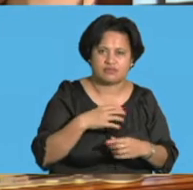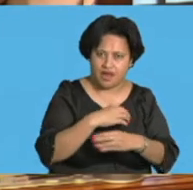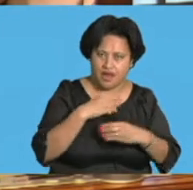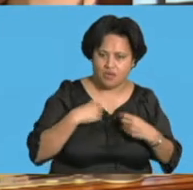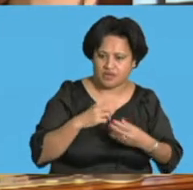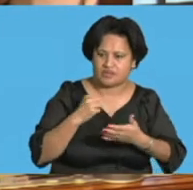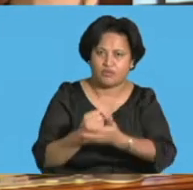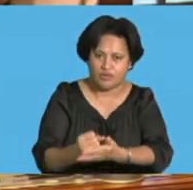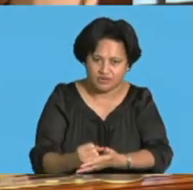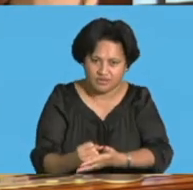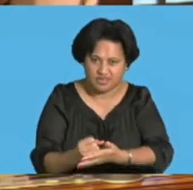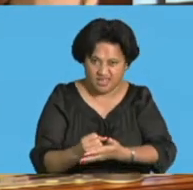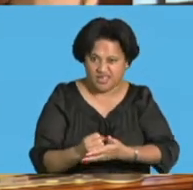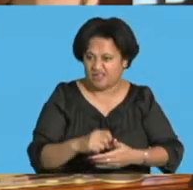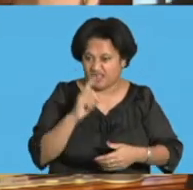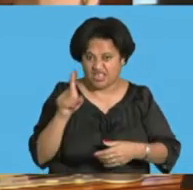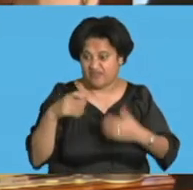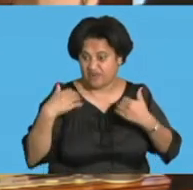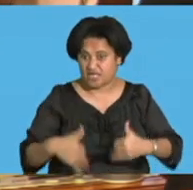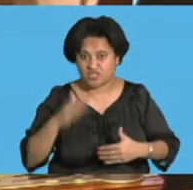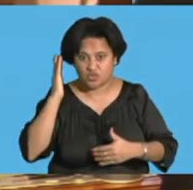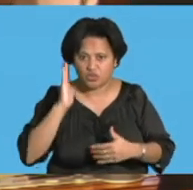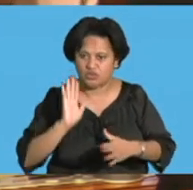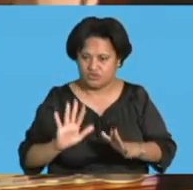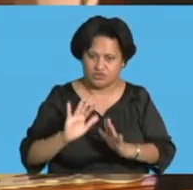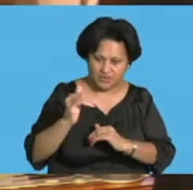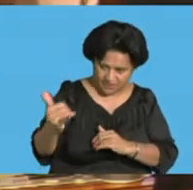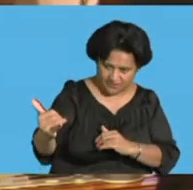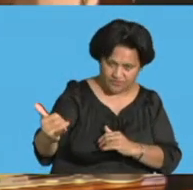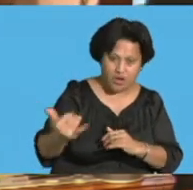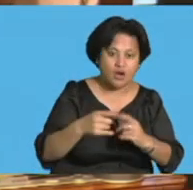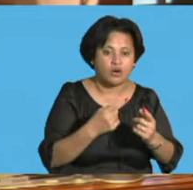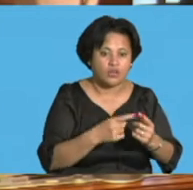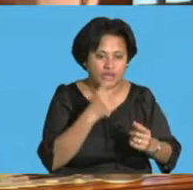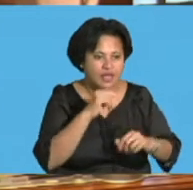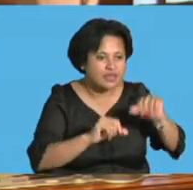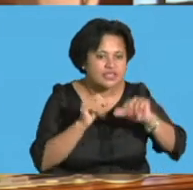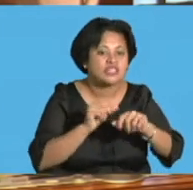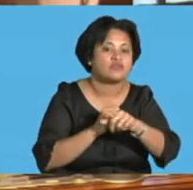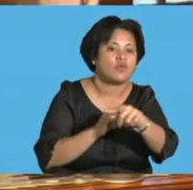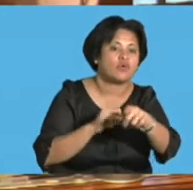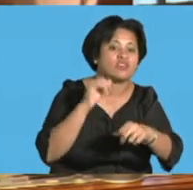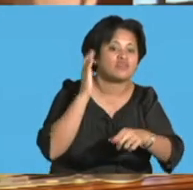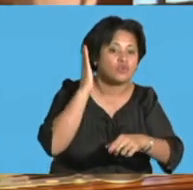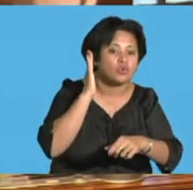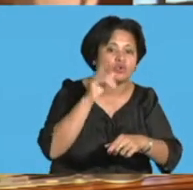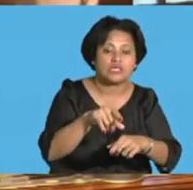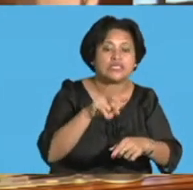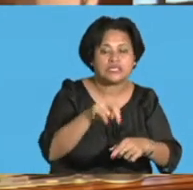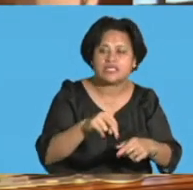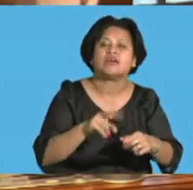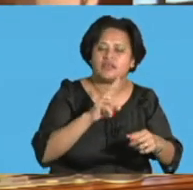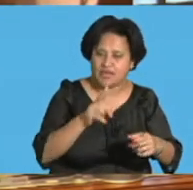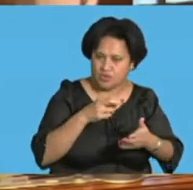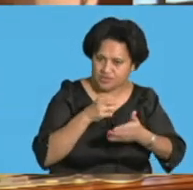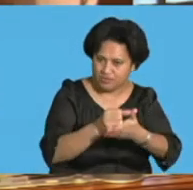Mr. Speaker, we hope to be able to get the necessary expertise to plan where we need new schools. We know of the rural-urban drift, and